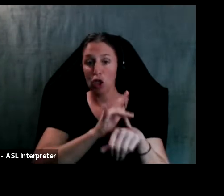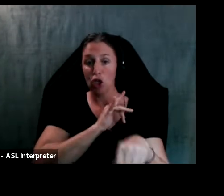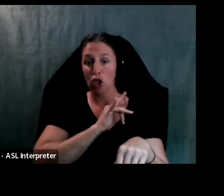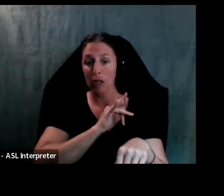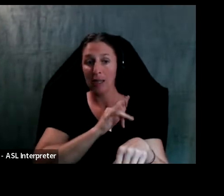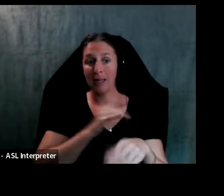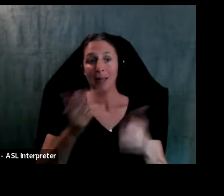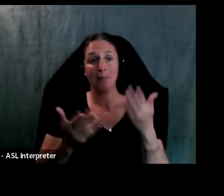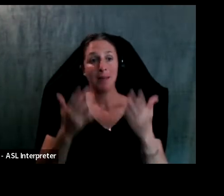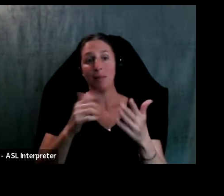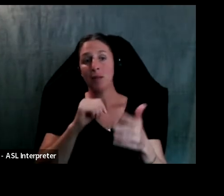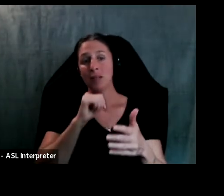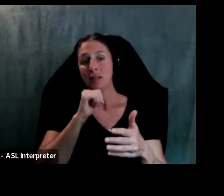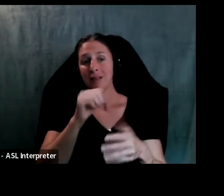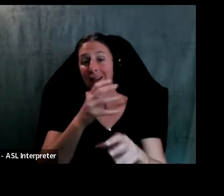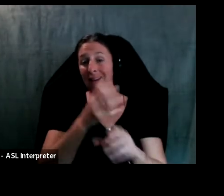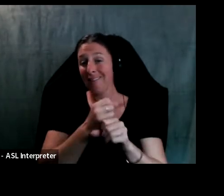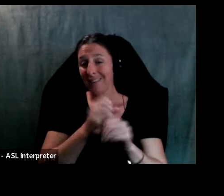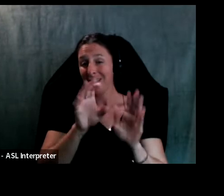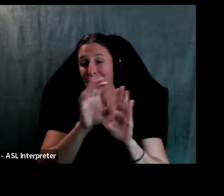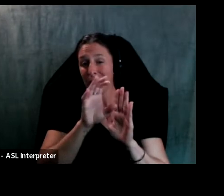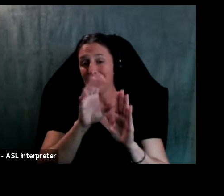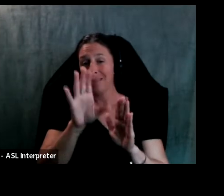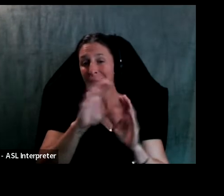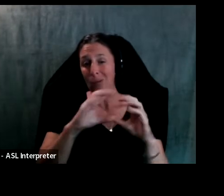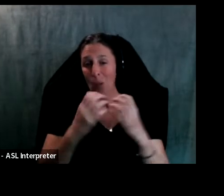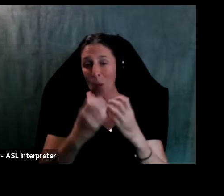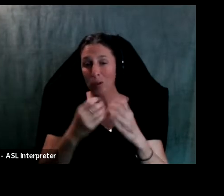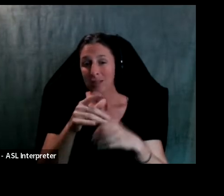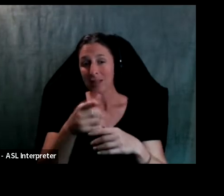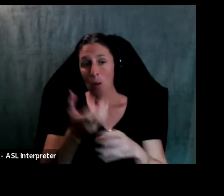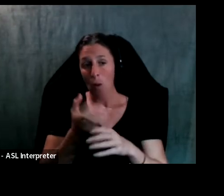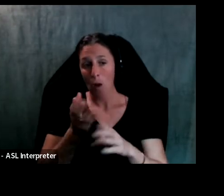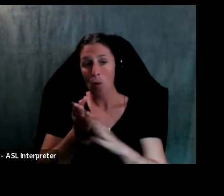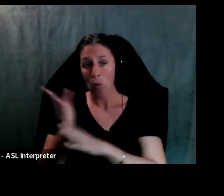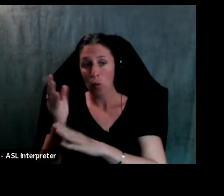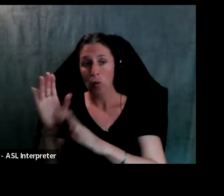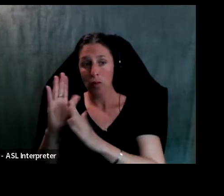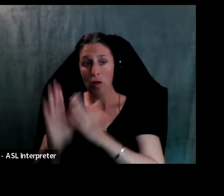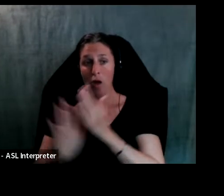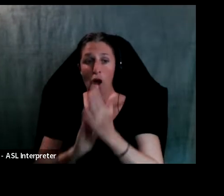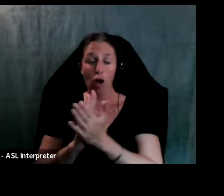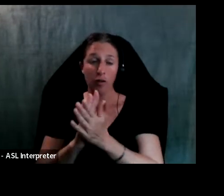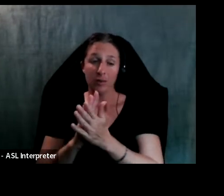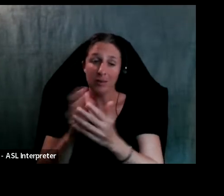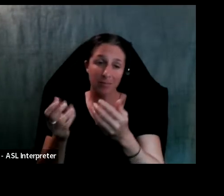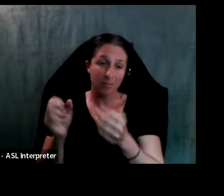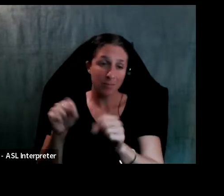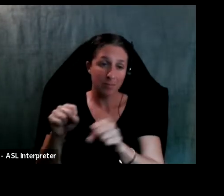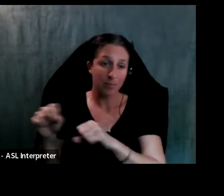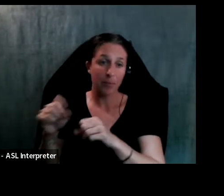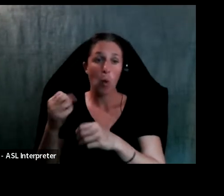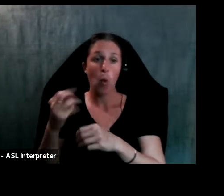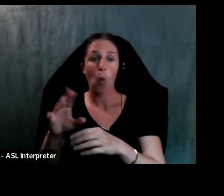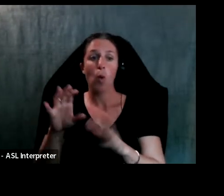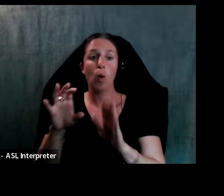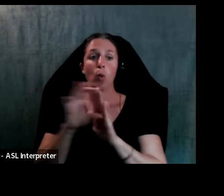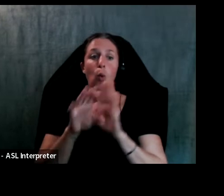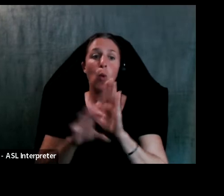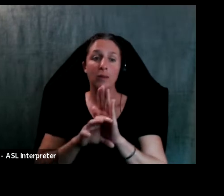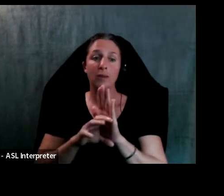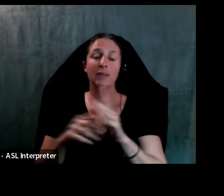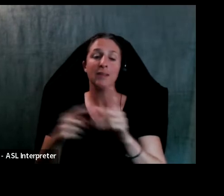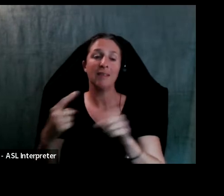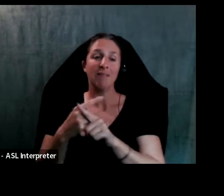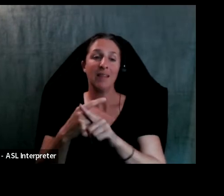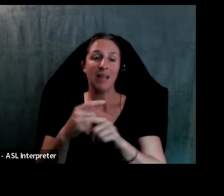not get the courses that they want through the college potentially, or the courses conflict with other requirements in the